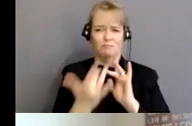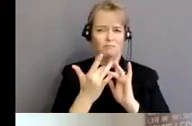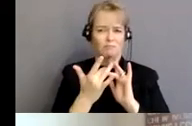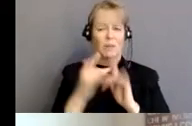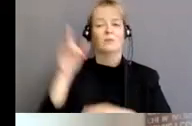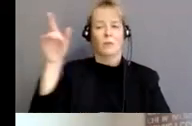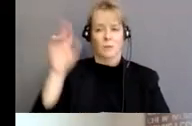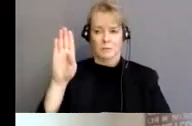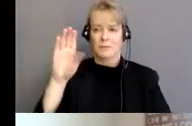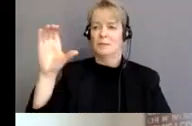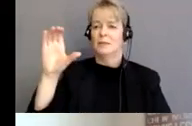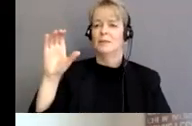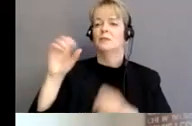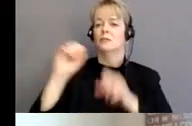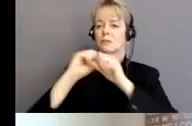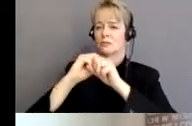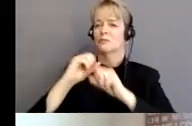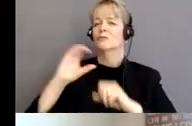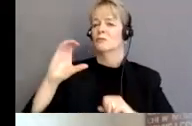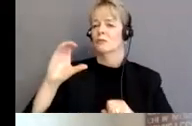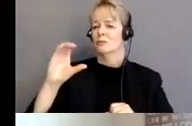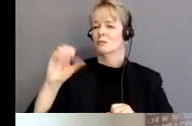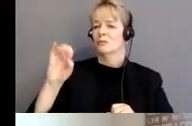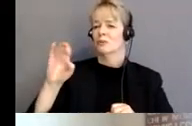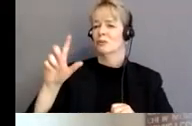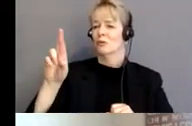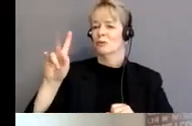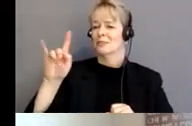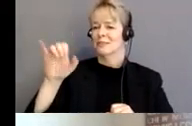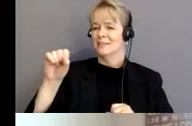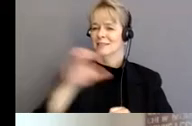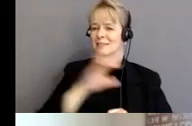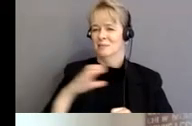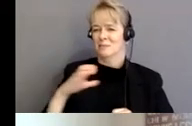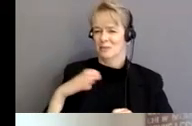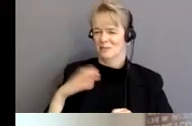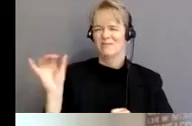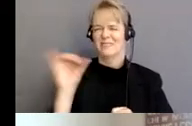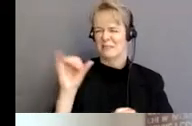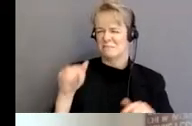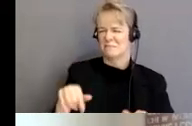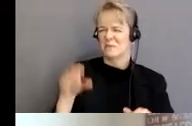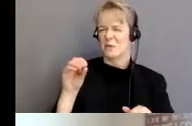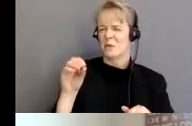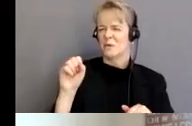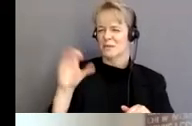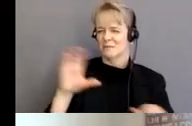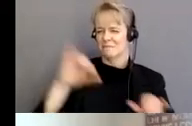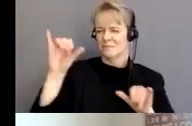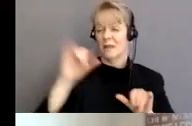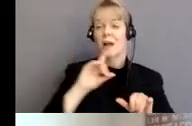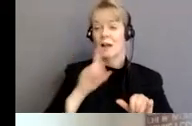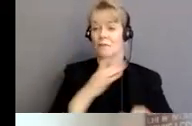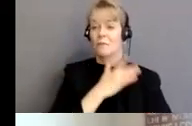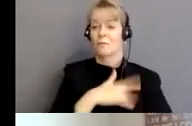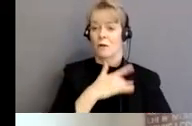Securities Commission, as in a similar manner to we have here in Ontario, and in fact in every province